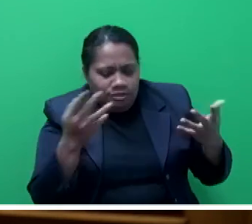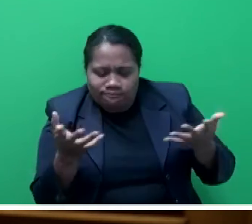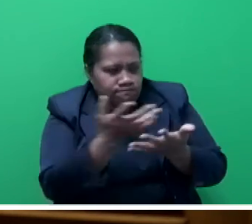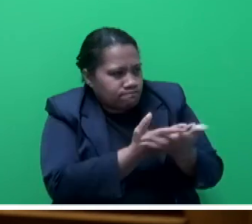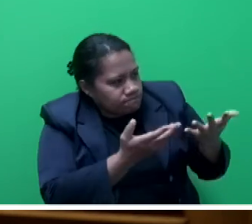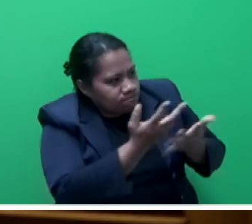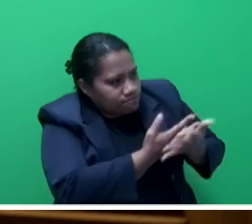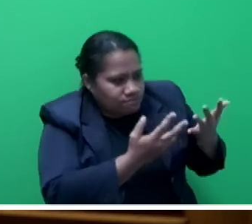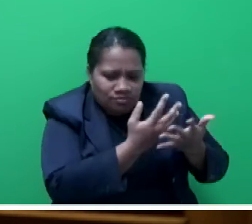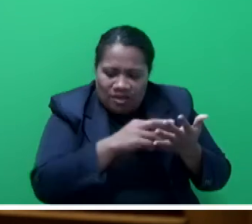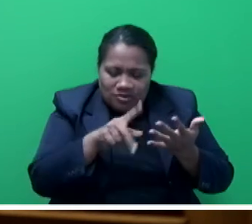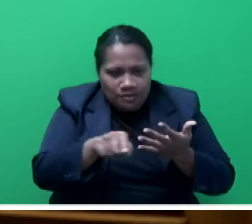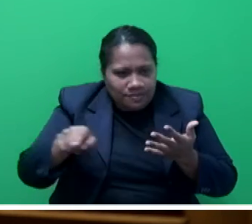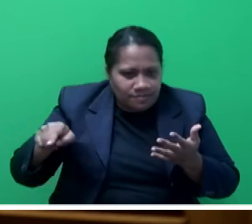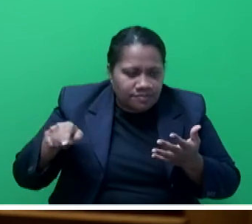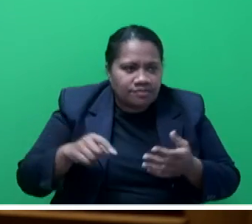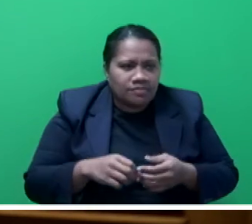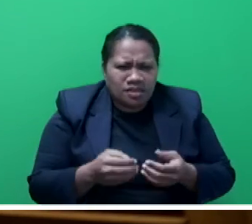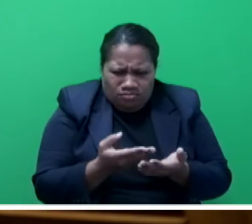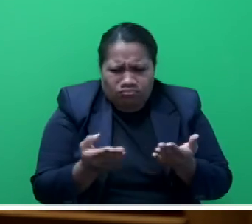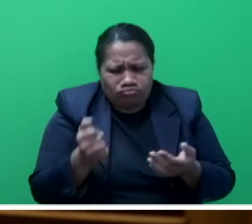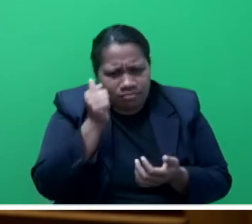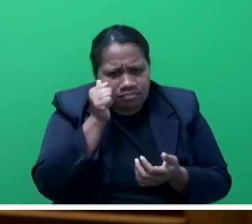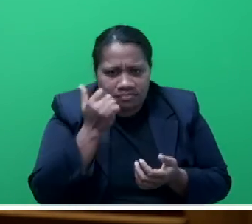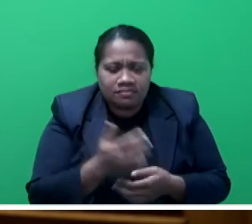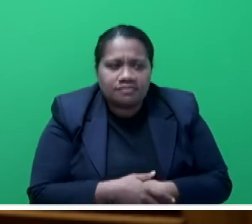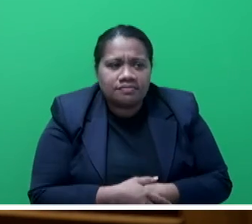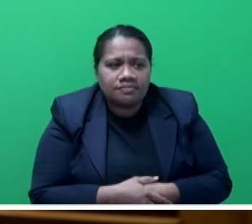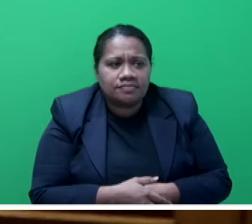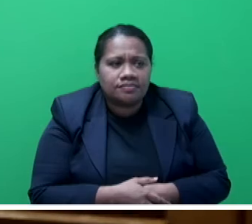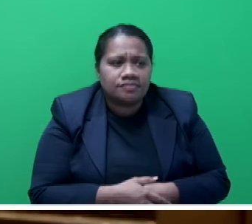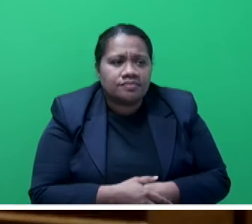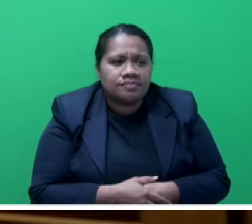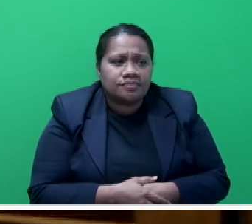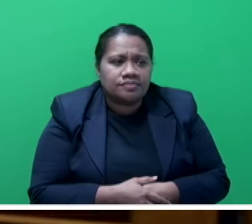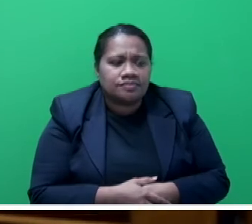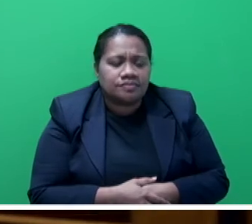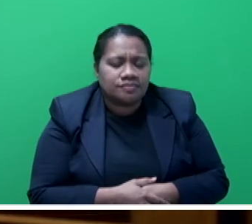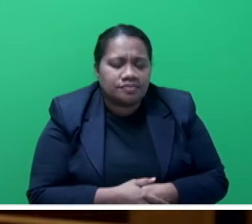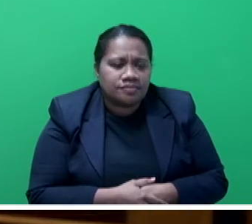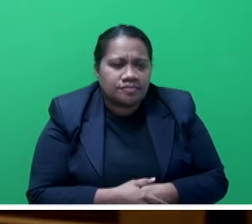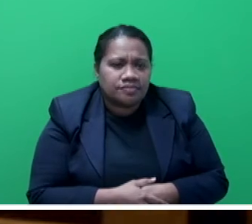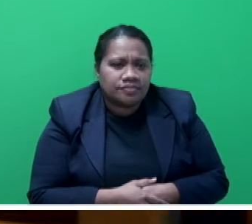As you would know this also, sir, that in terms of